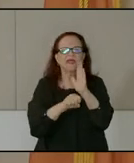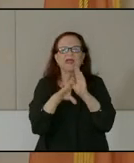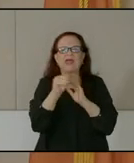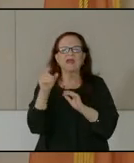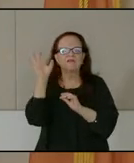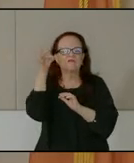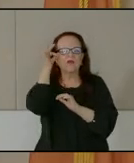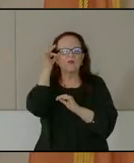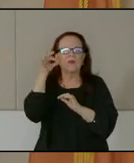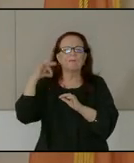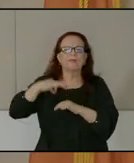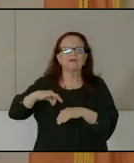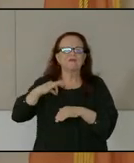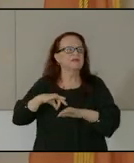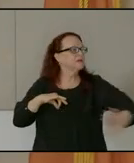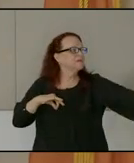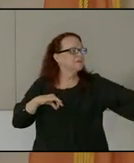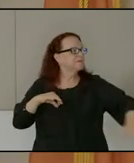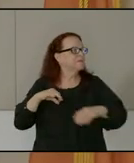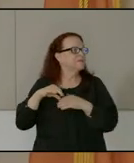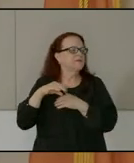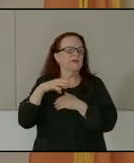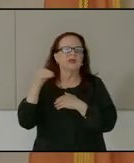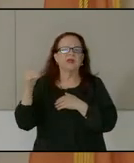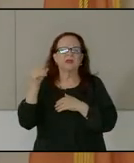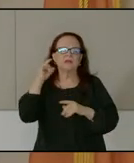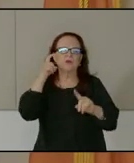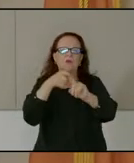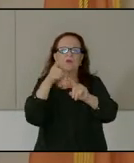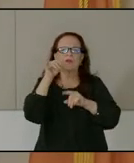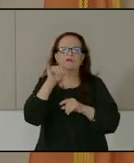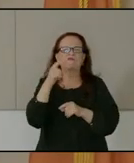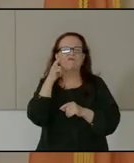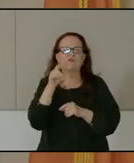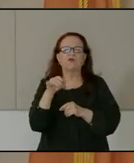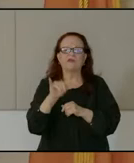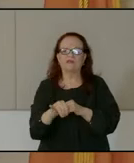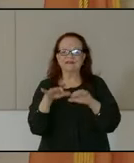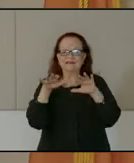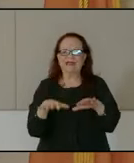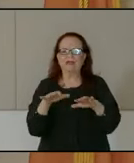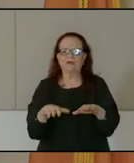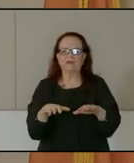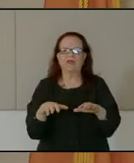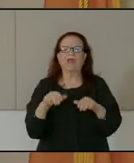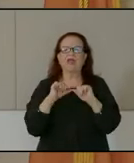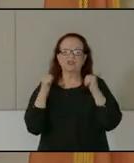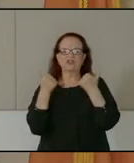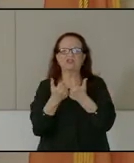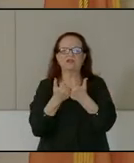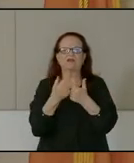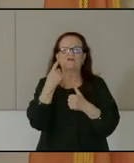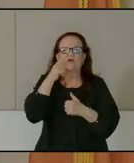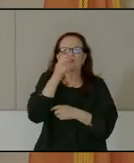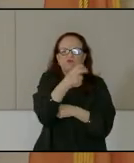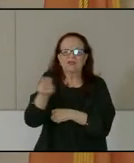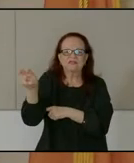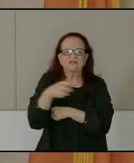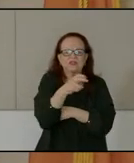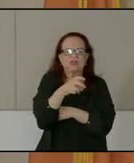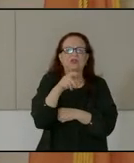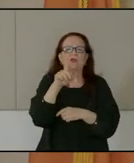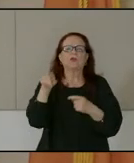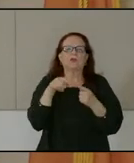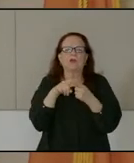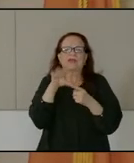The goal of the OIRA is to work with the resettlement agency on a transition plan for when the 90